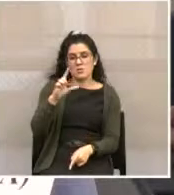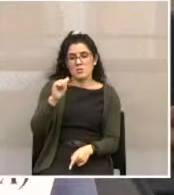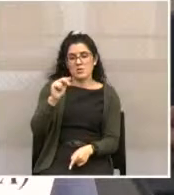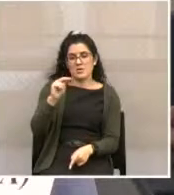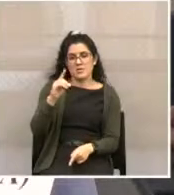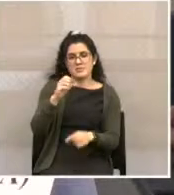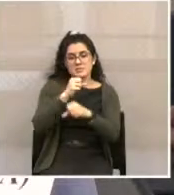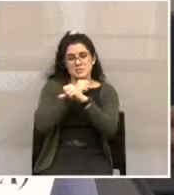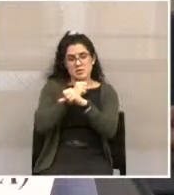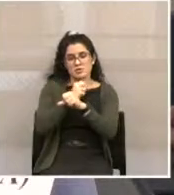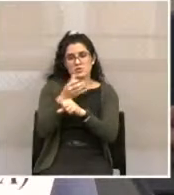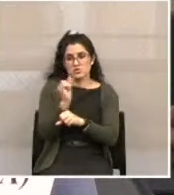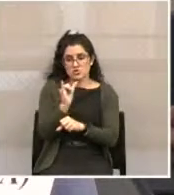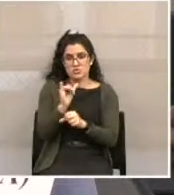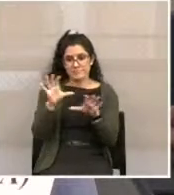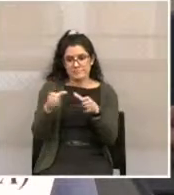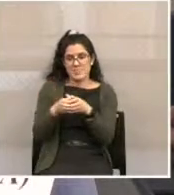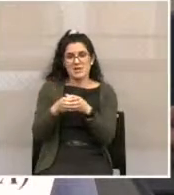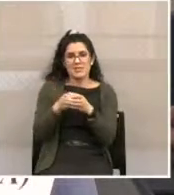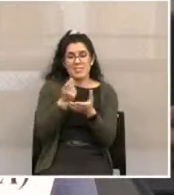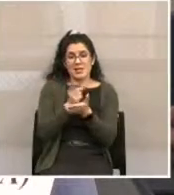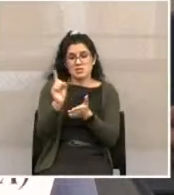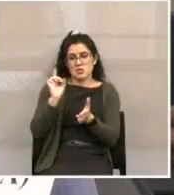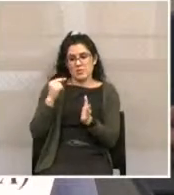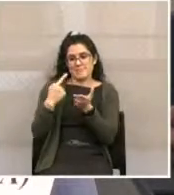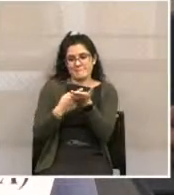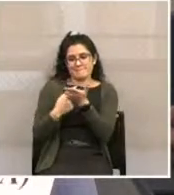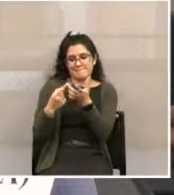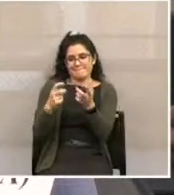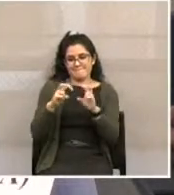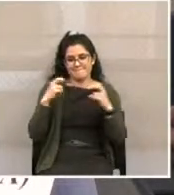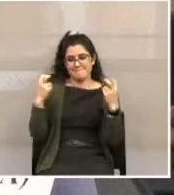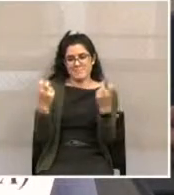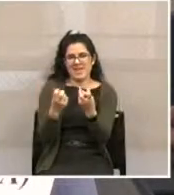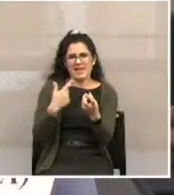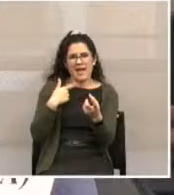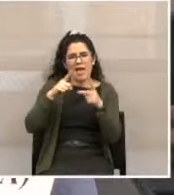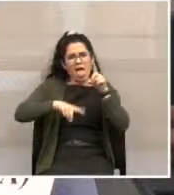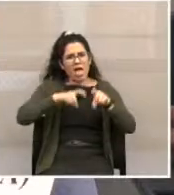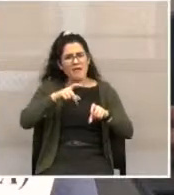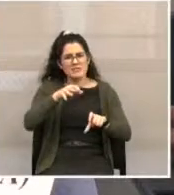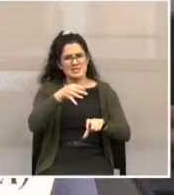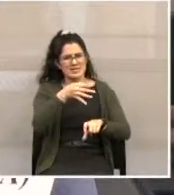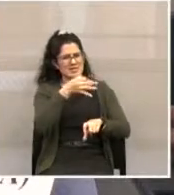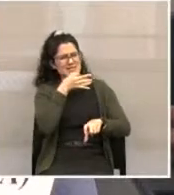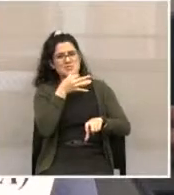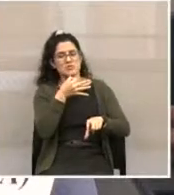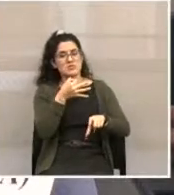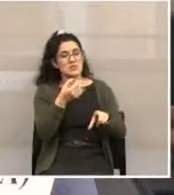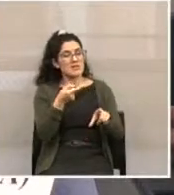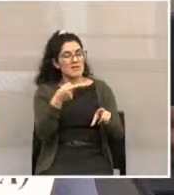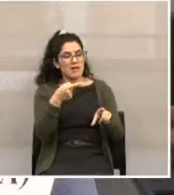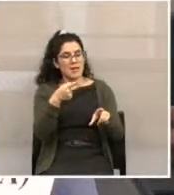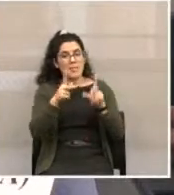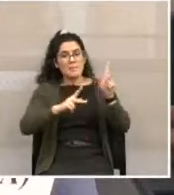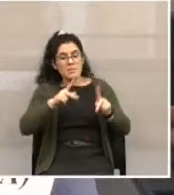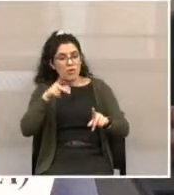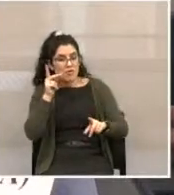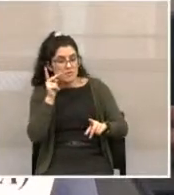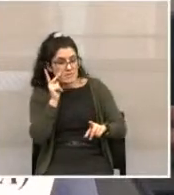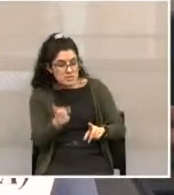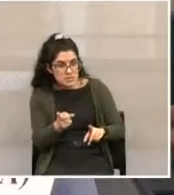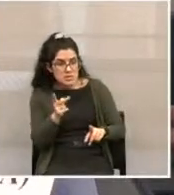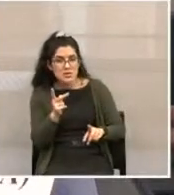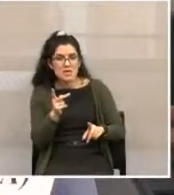and just last week we had a hearing in that committee, and I asked several experts and the witnesses there about increased spread